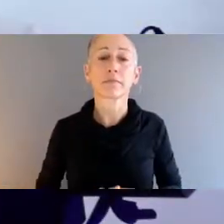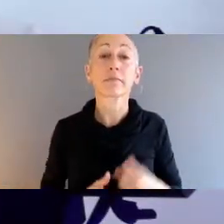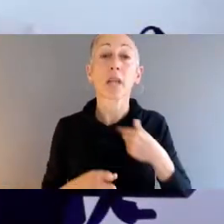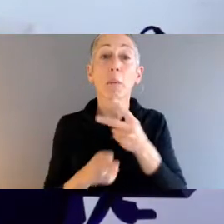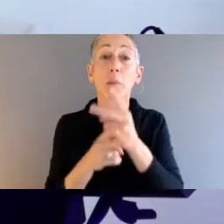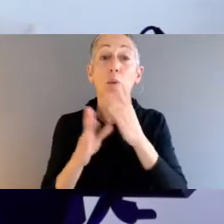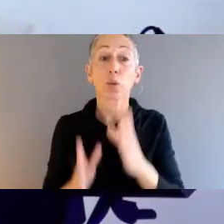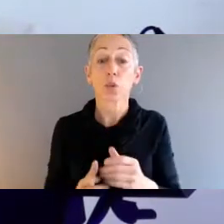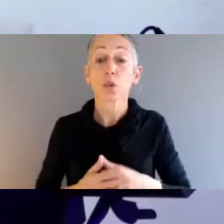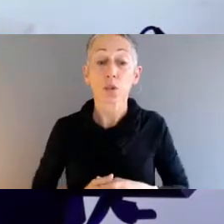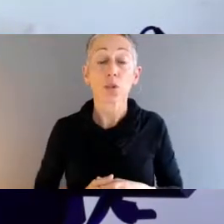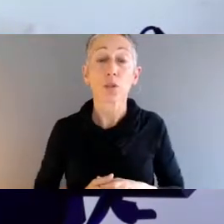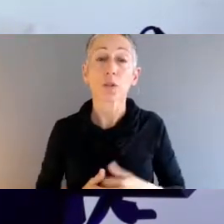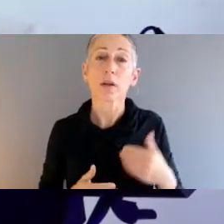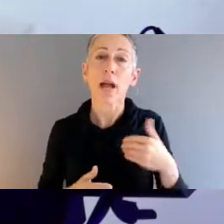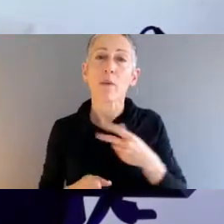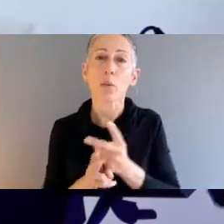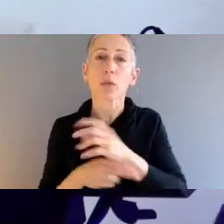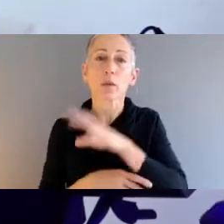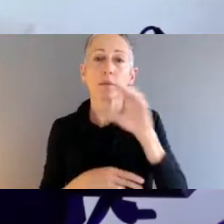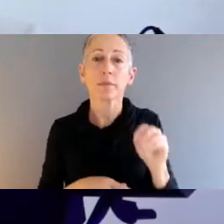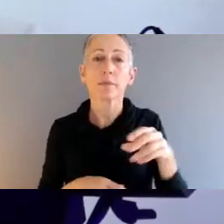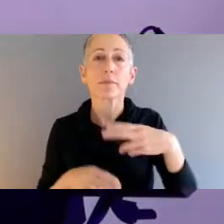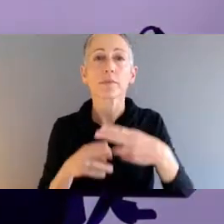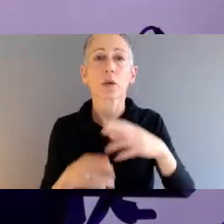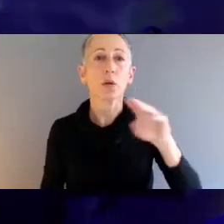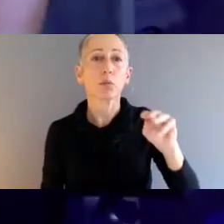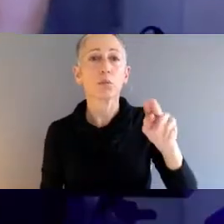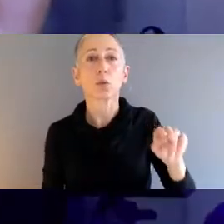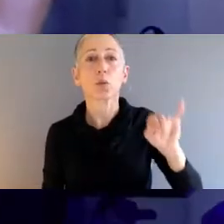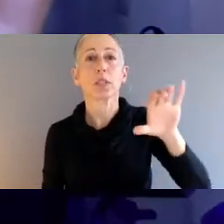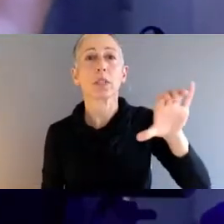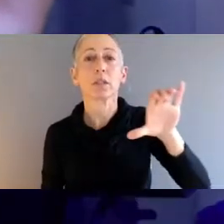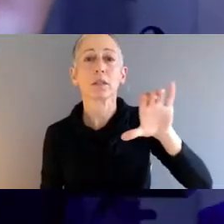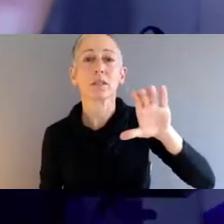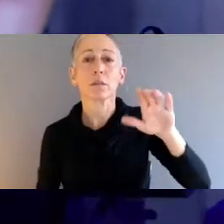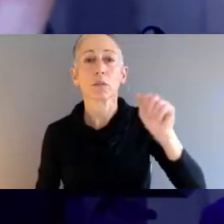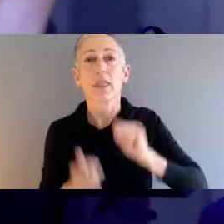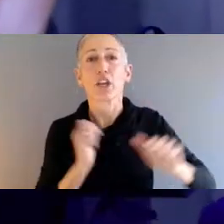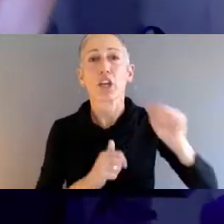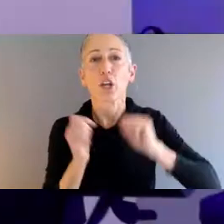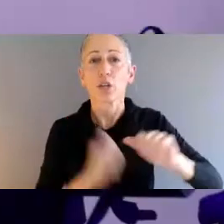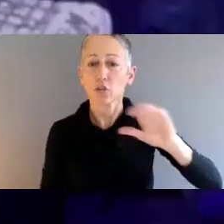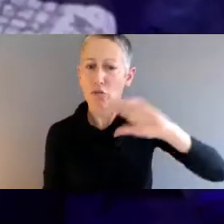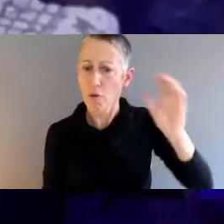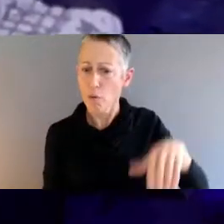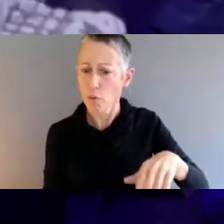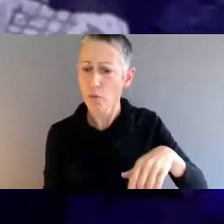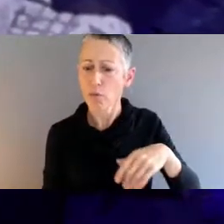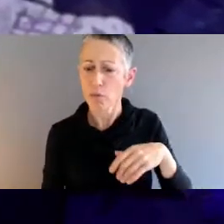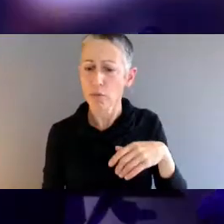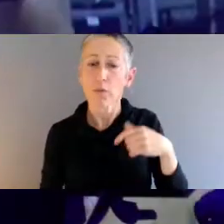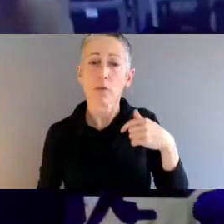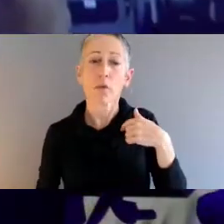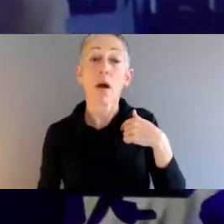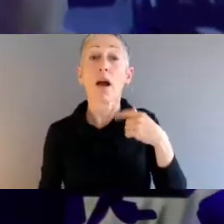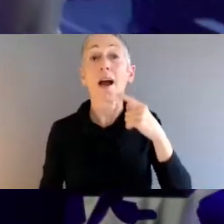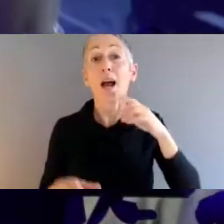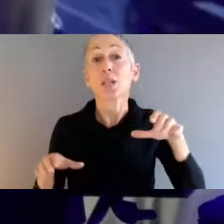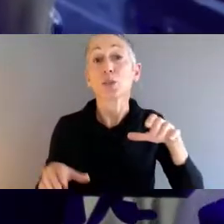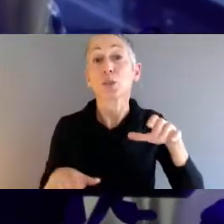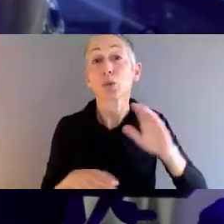have a production company called Music for Theater Chicago. I do everything from full-scale musicals to